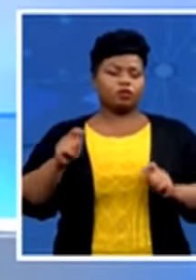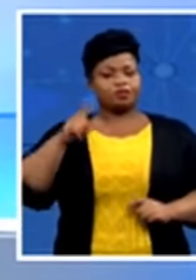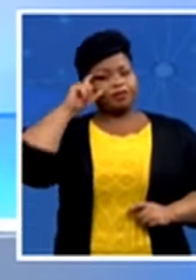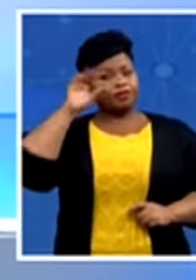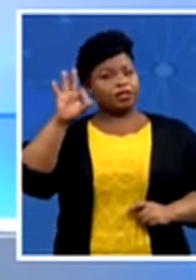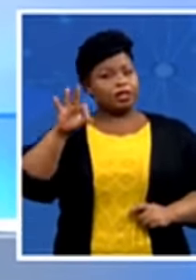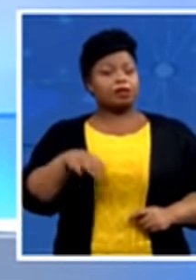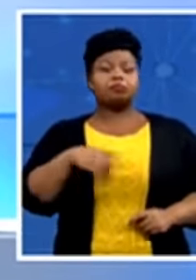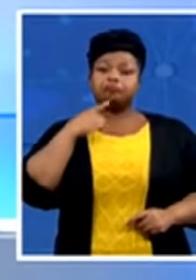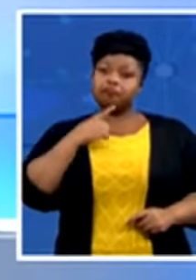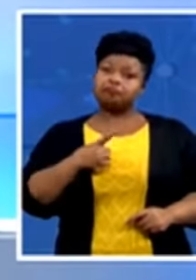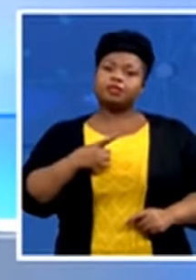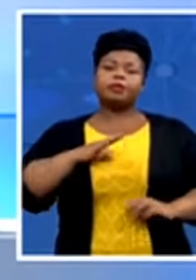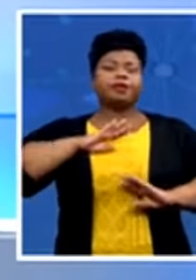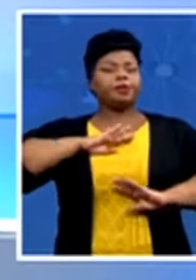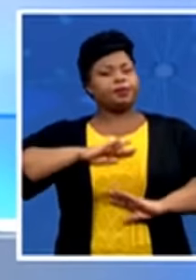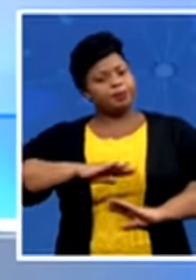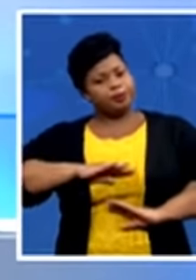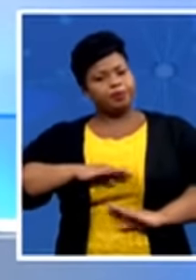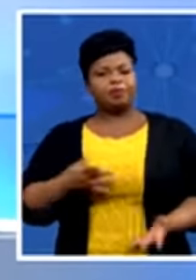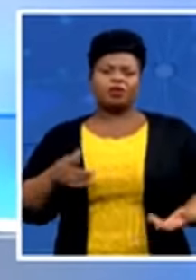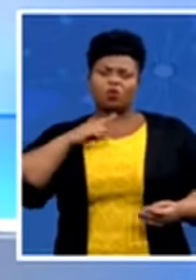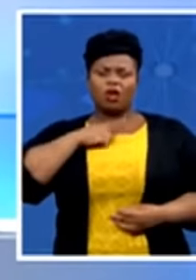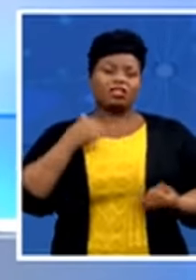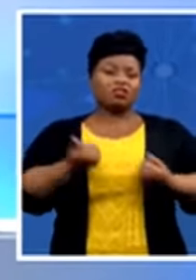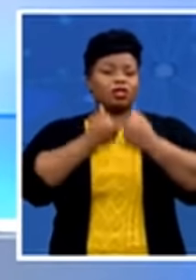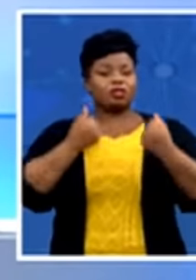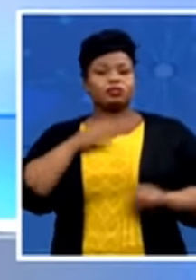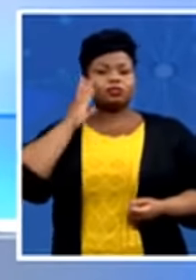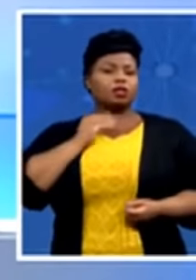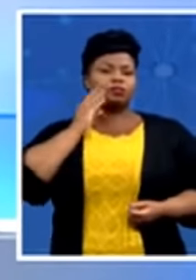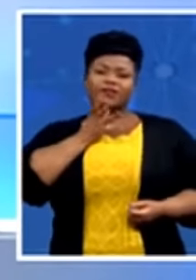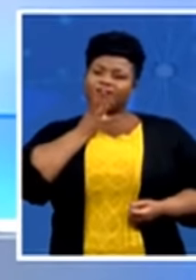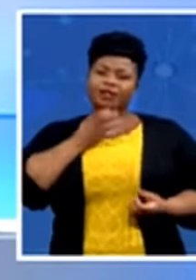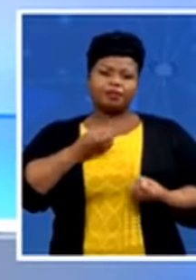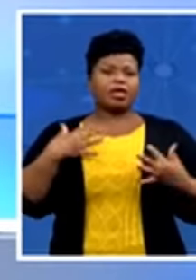all the challenges that have been faced by motorists in the different traffic